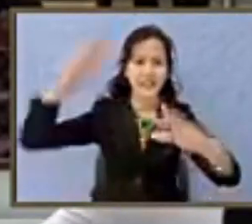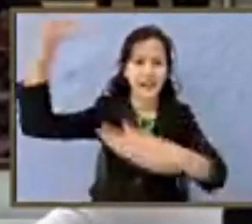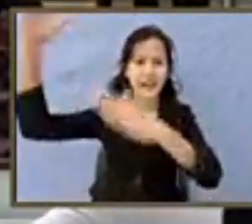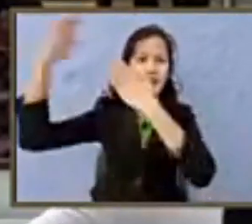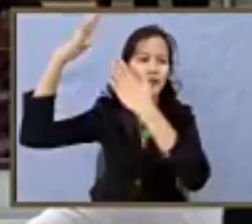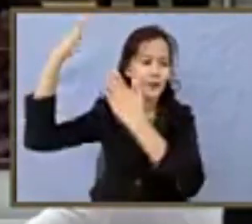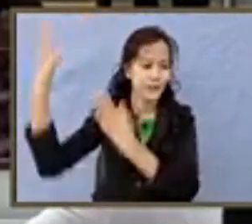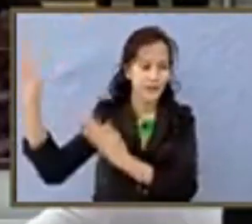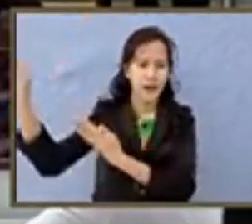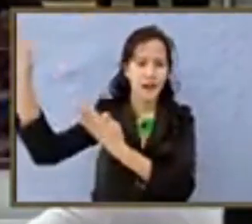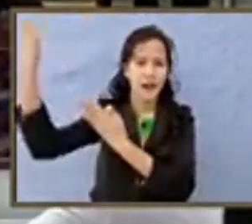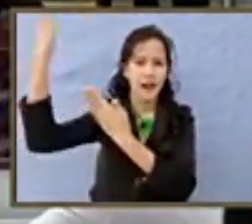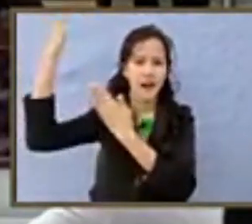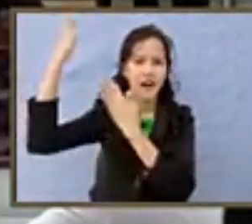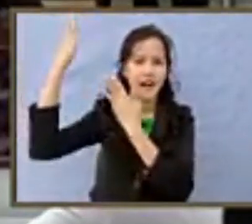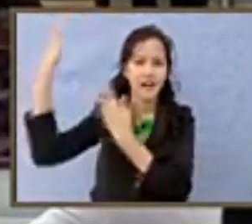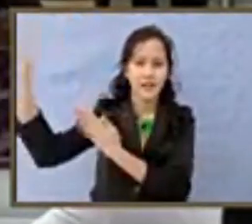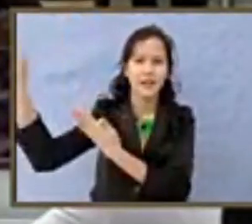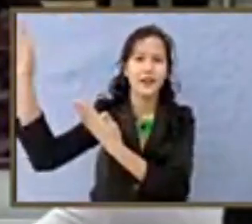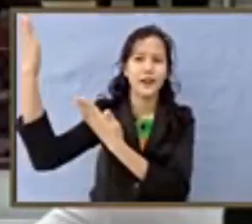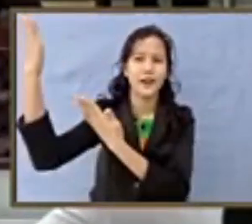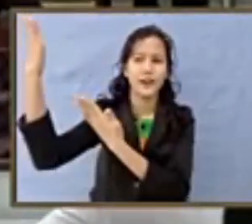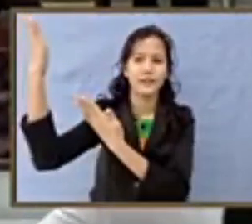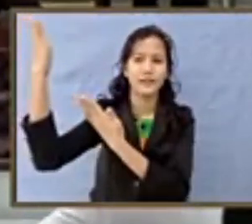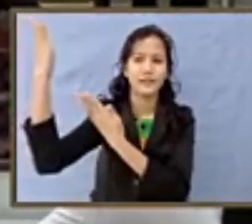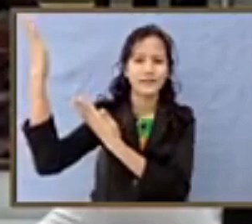now gone